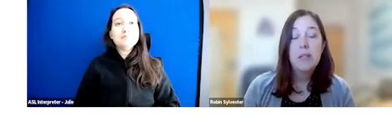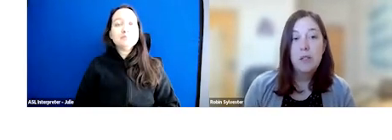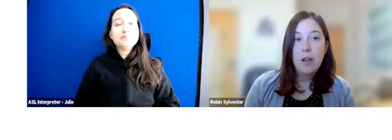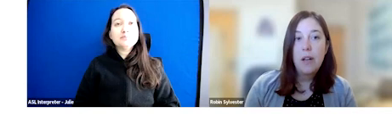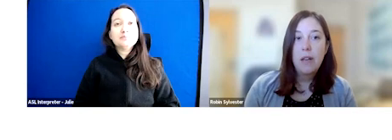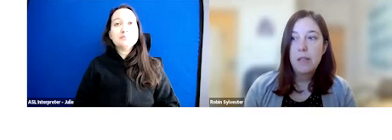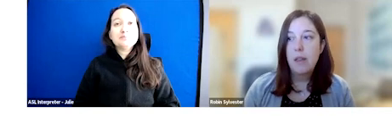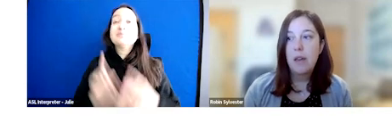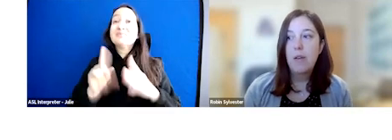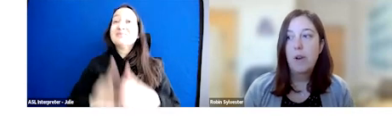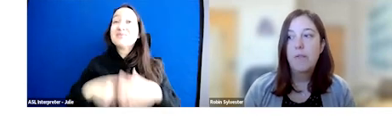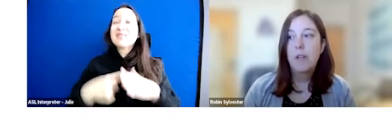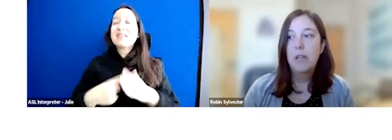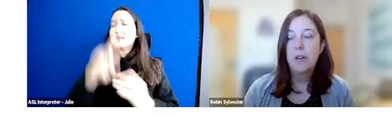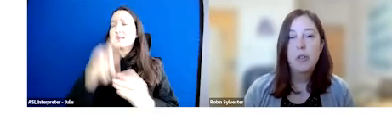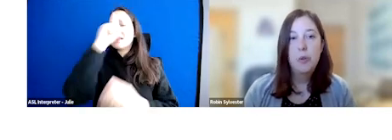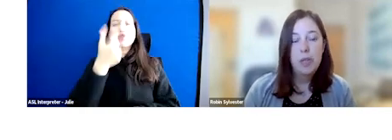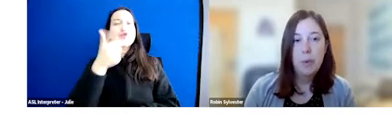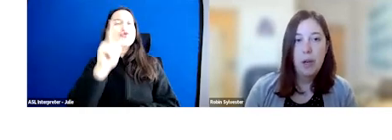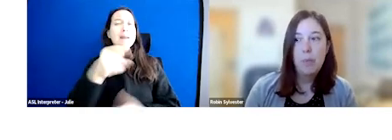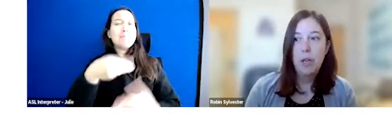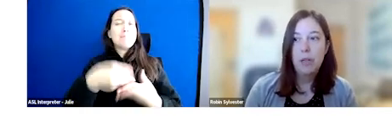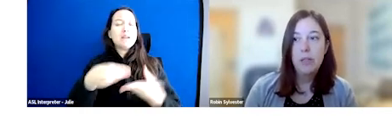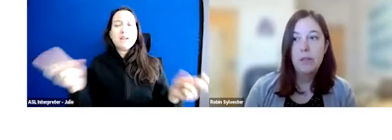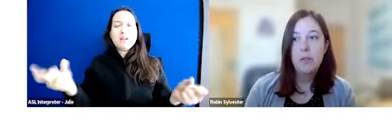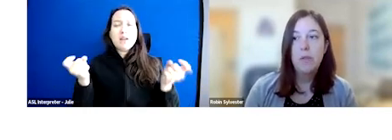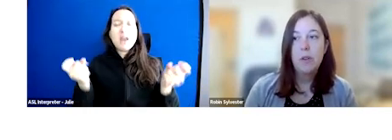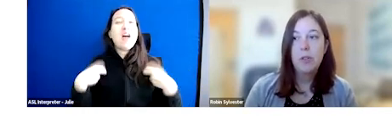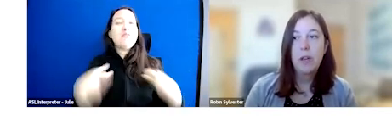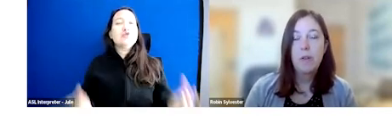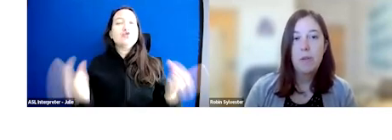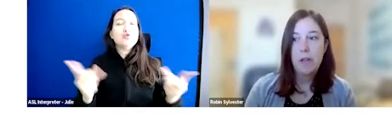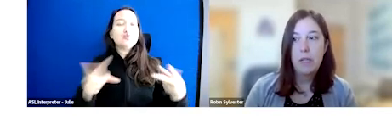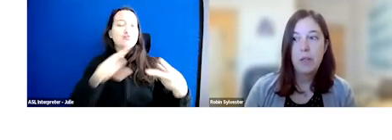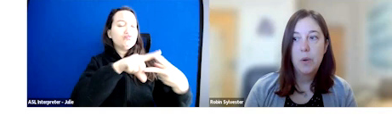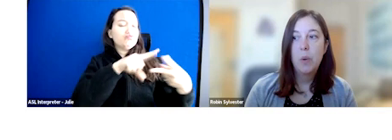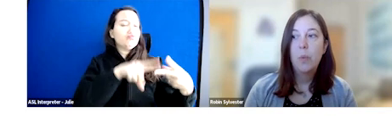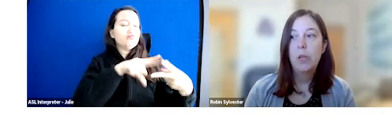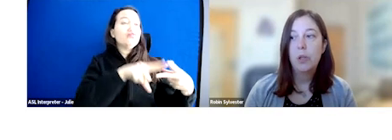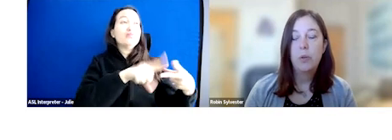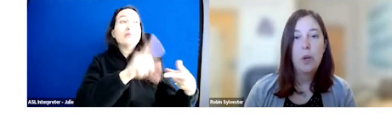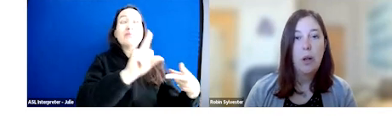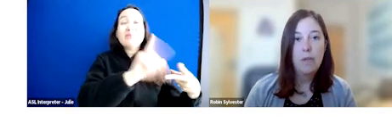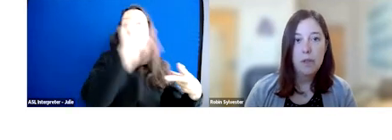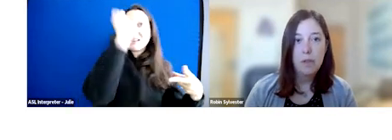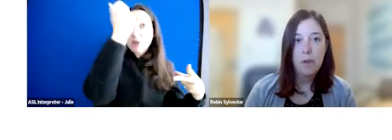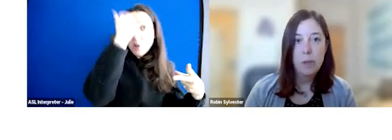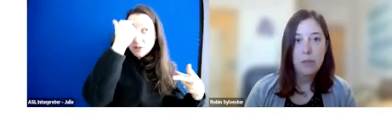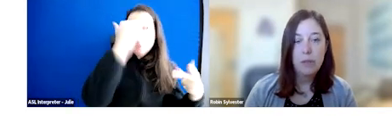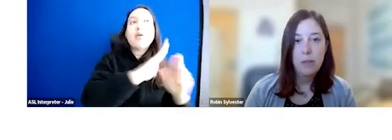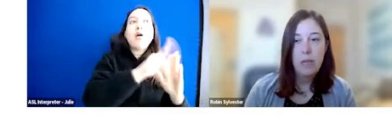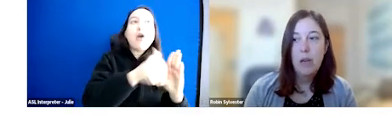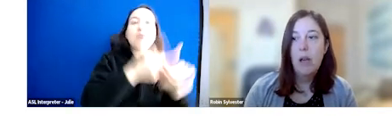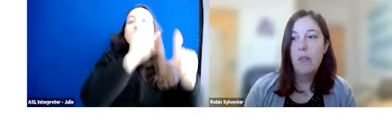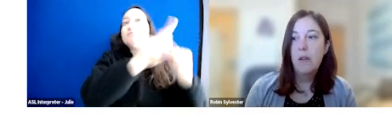To get started, I like to think of grant funding under 2 separate umbrellas. So first, government funding, which includes all levels of